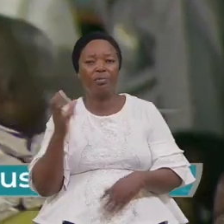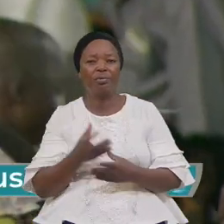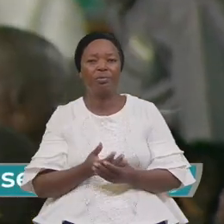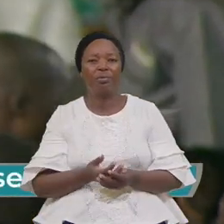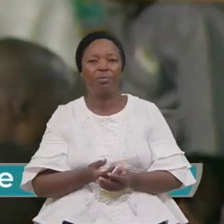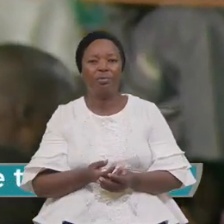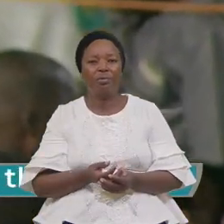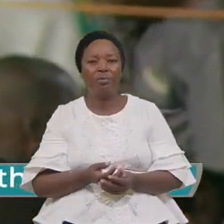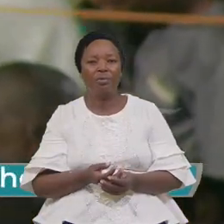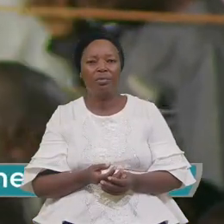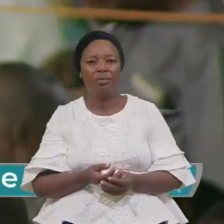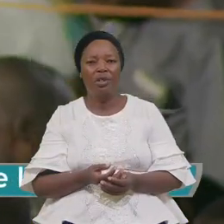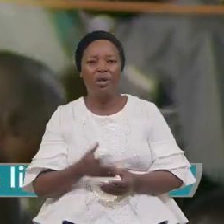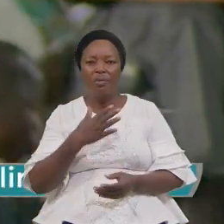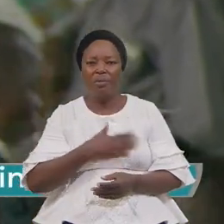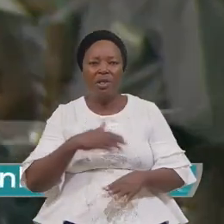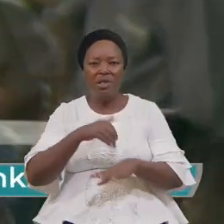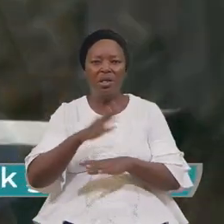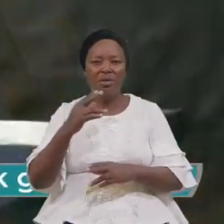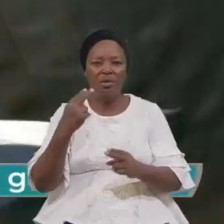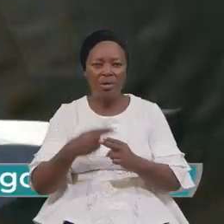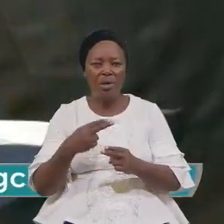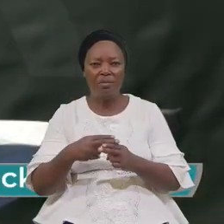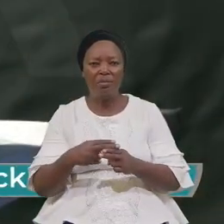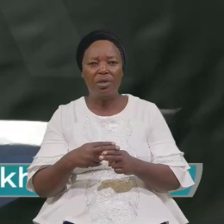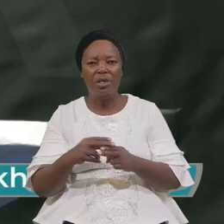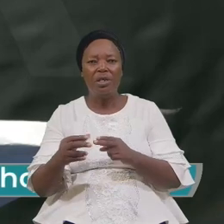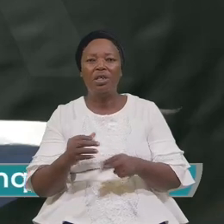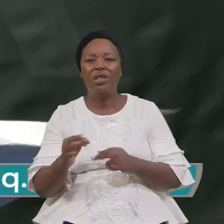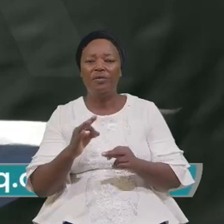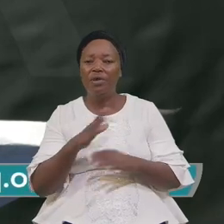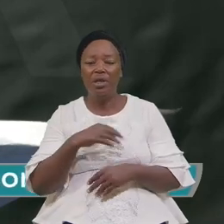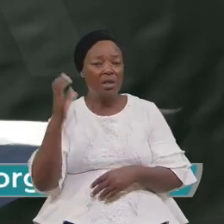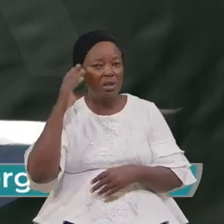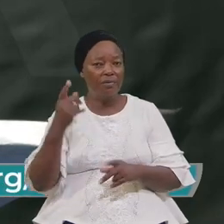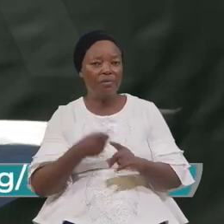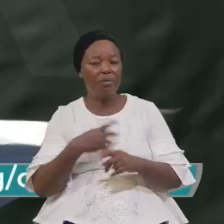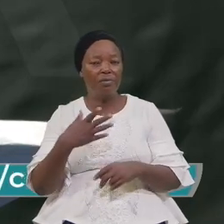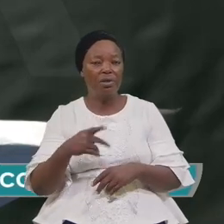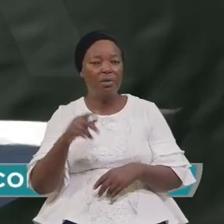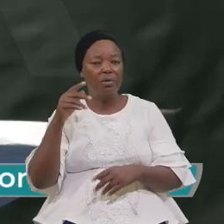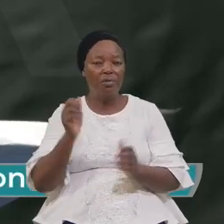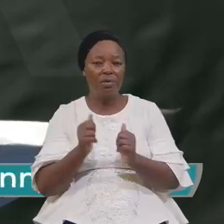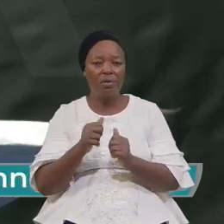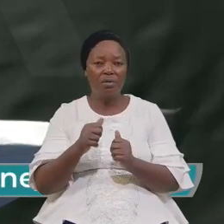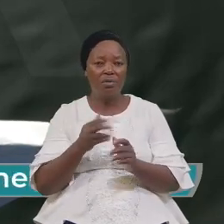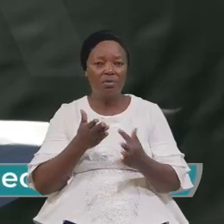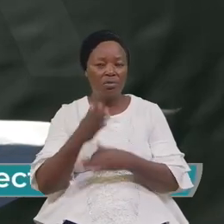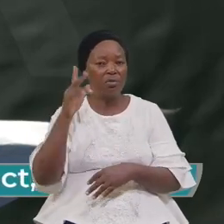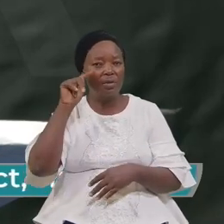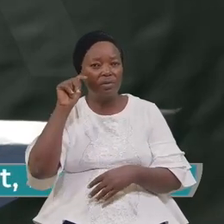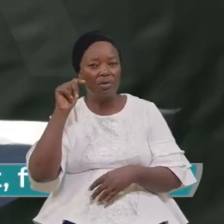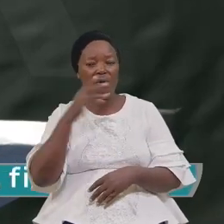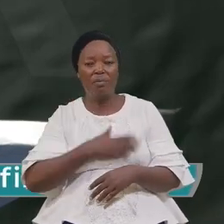please send your name, your address, your contact number to